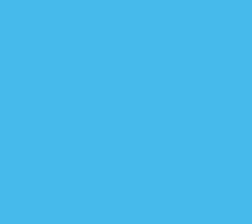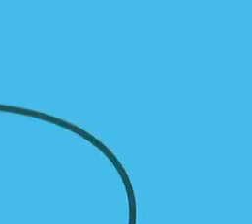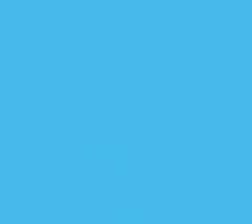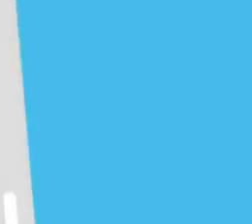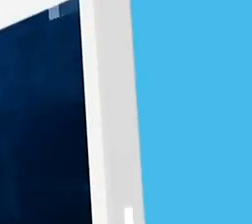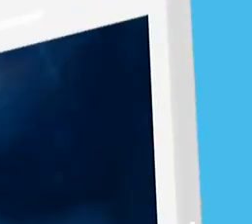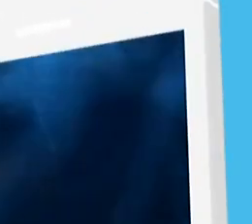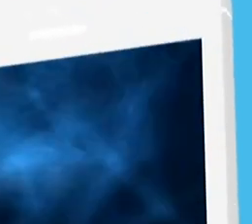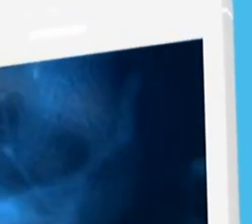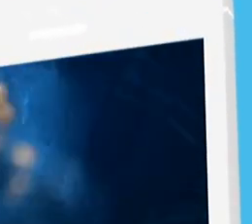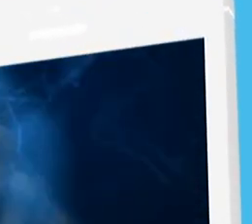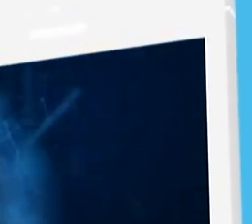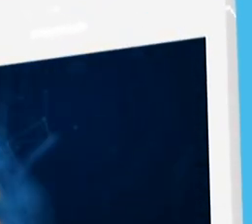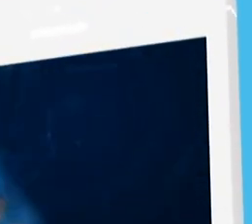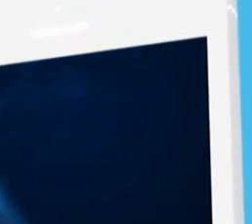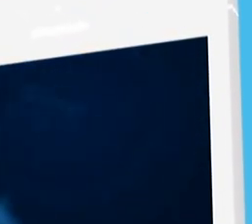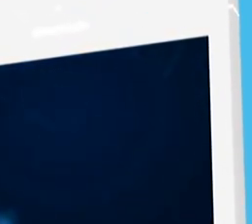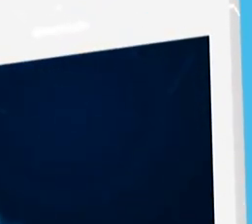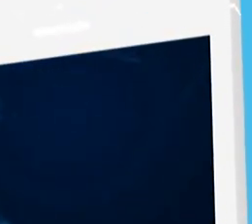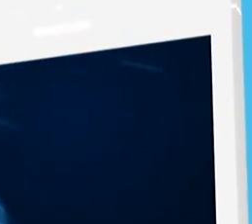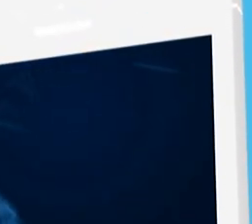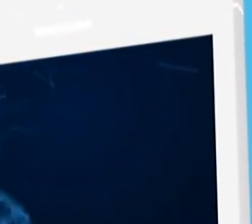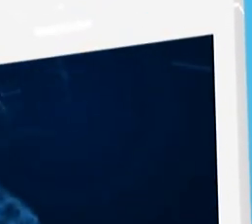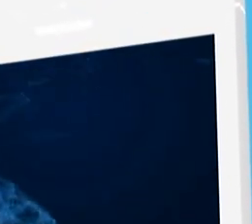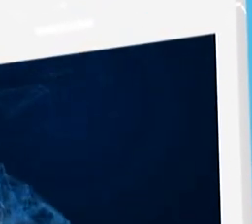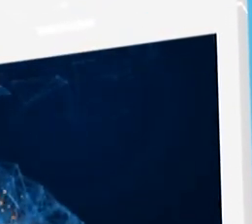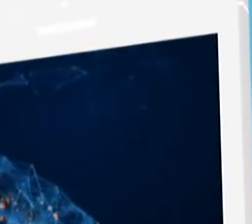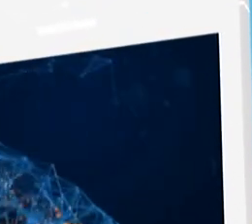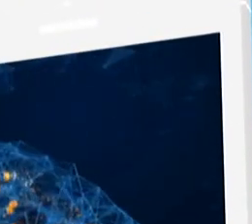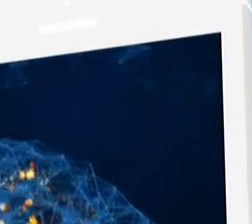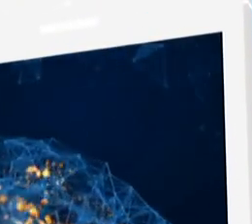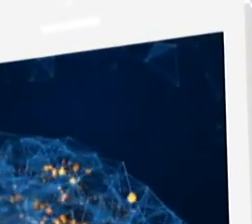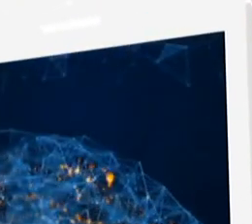learn about the Brain Builder concept,